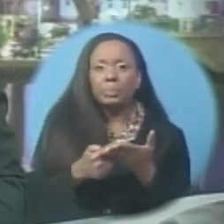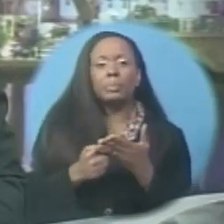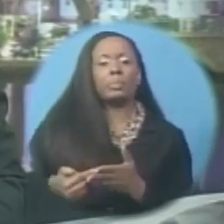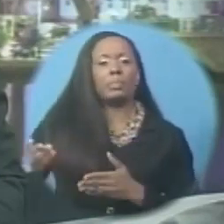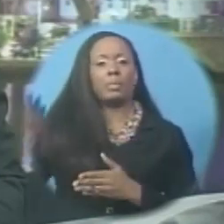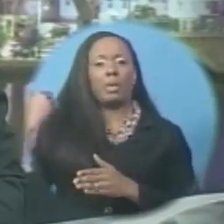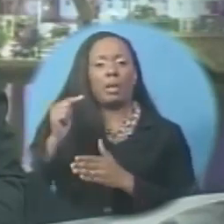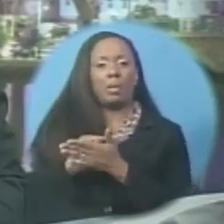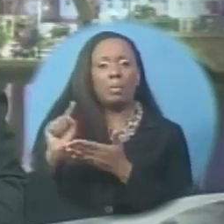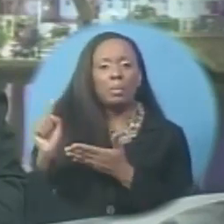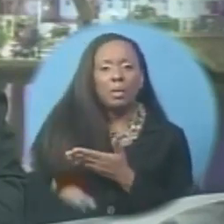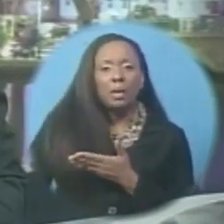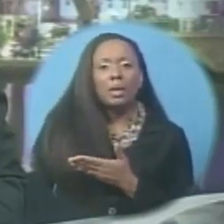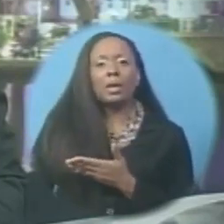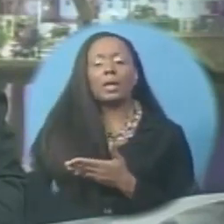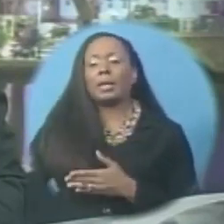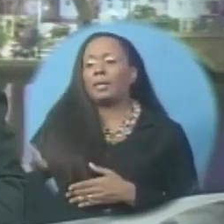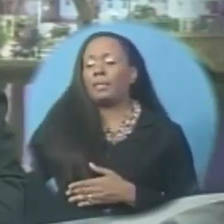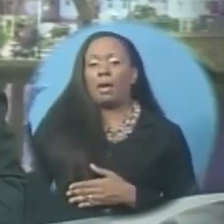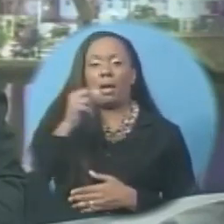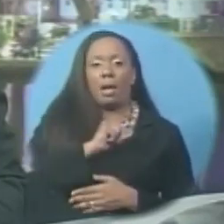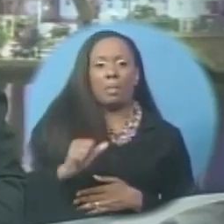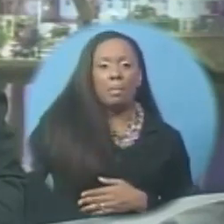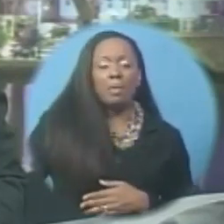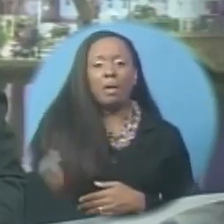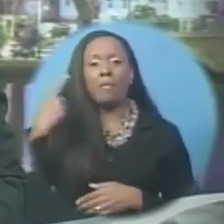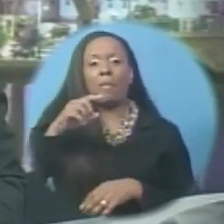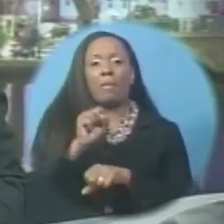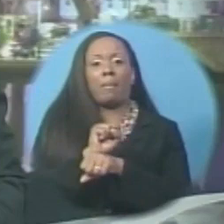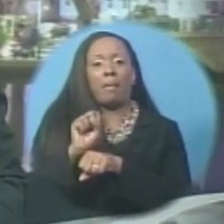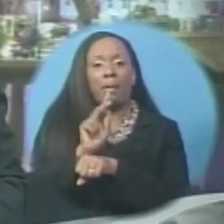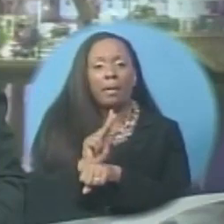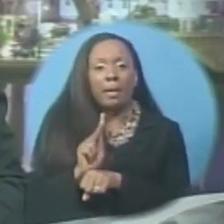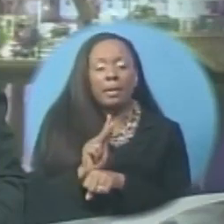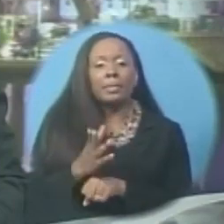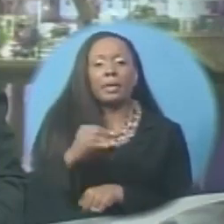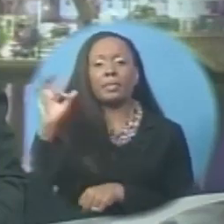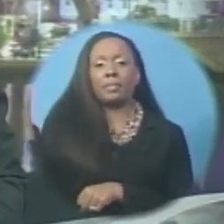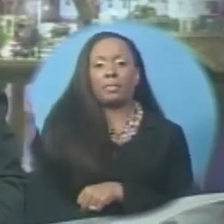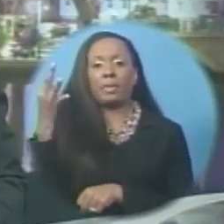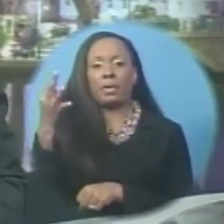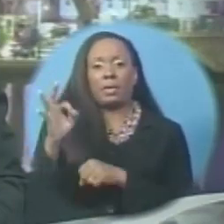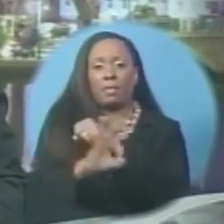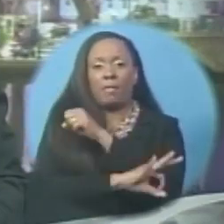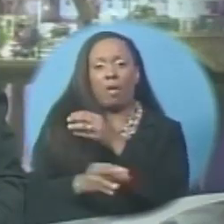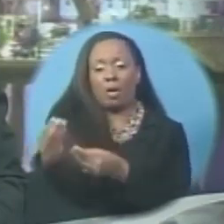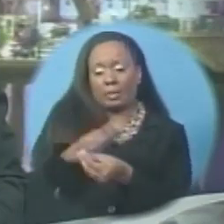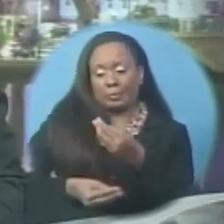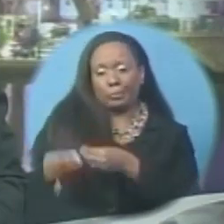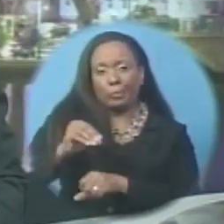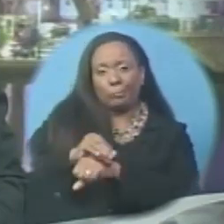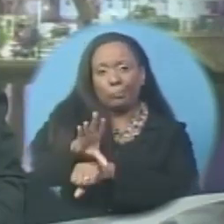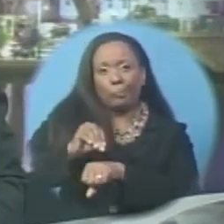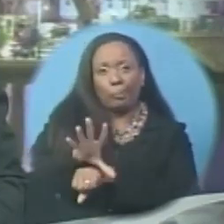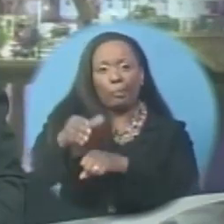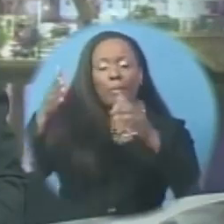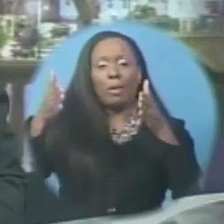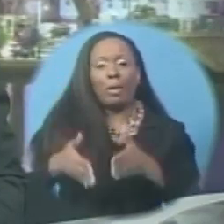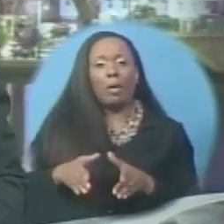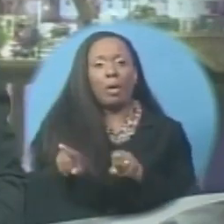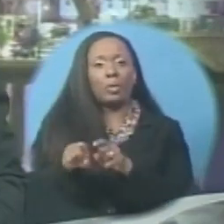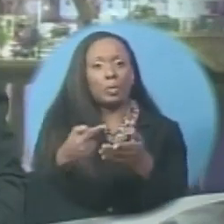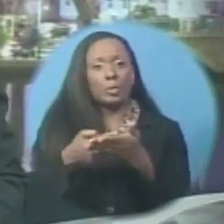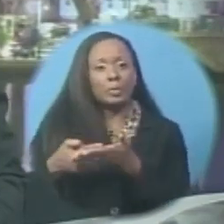the weekend held talks with France's ambassador to St. Kitts and Nevis, Philippe Ardenaz, and French Foreign Trade Advisor Jacques